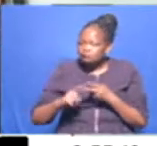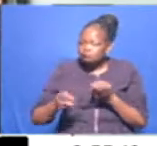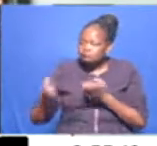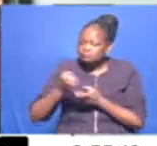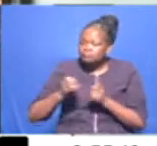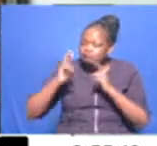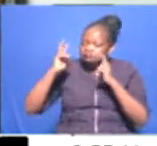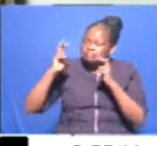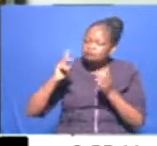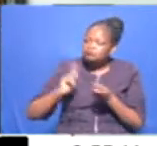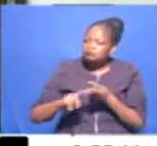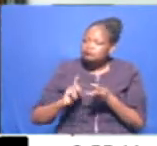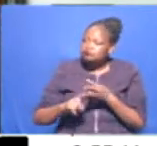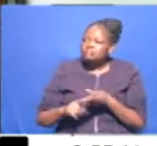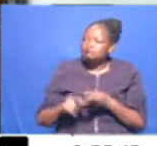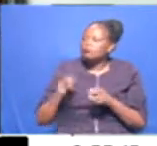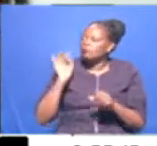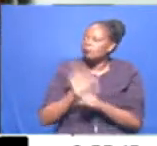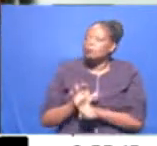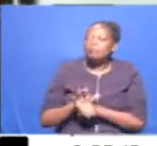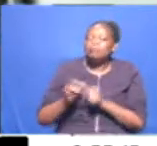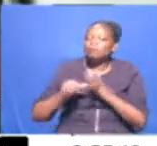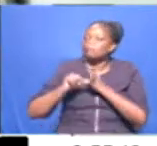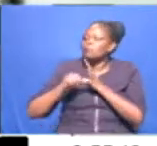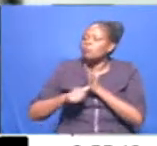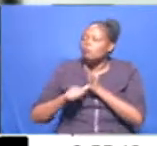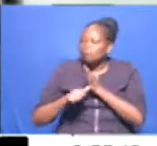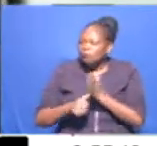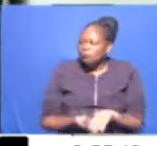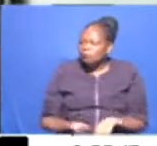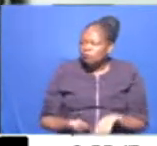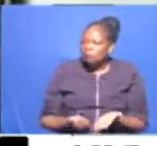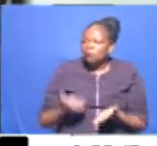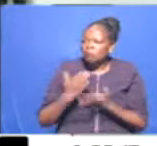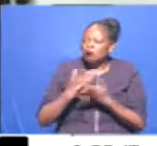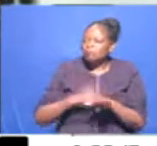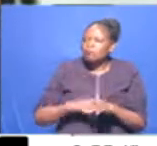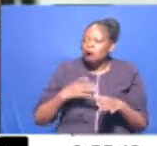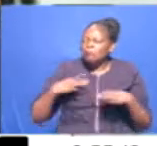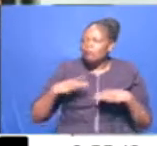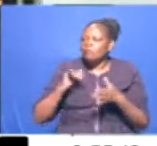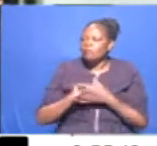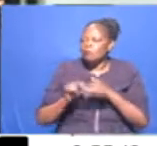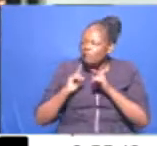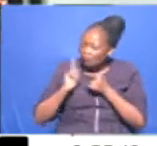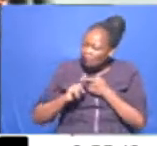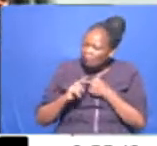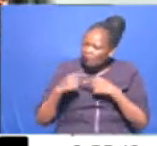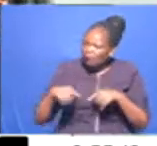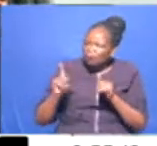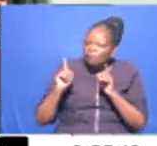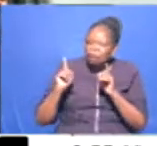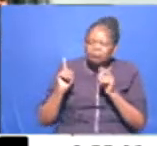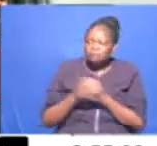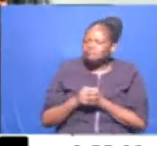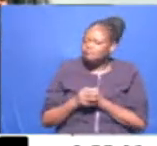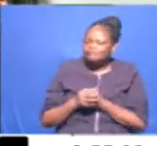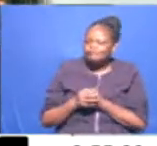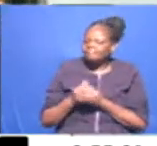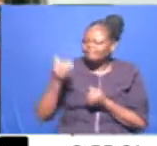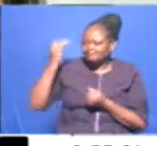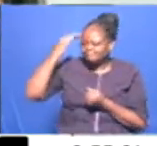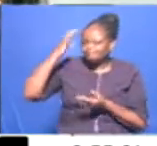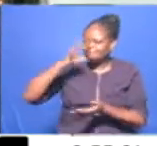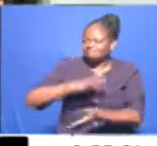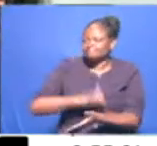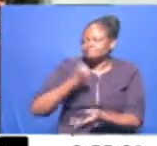issues to deal with. We have very many hardships that we have. So sometimes even the person you're talking to, they may probably not be at the mental capacity mm-hmm.